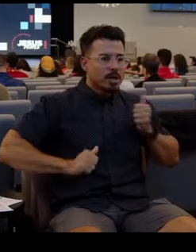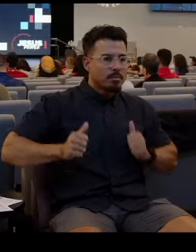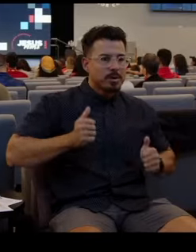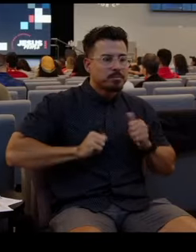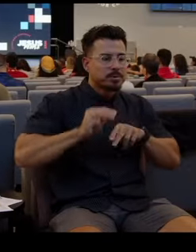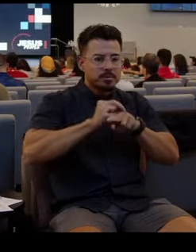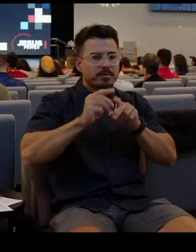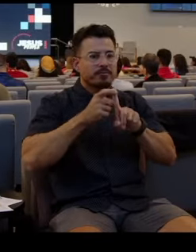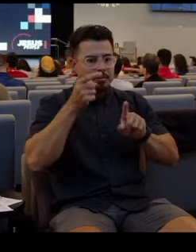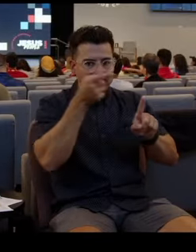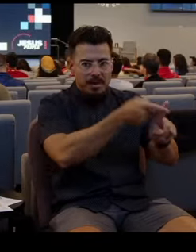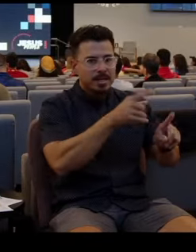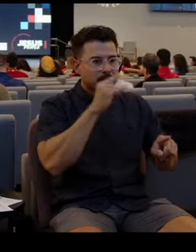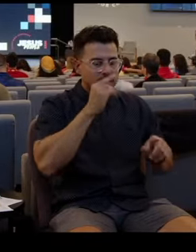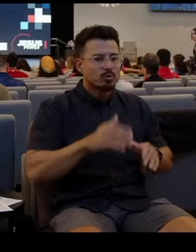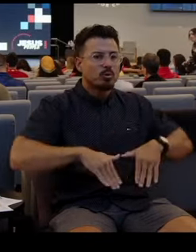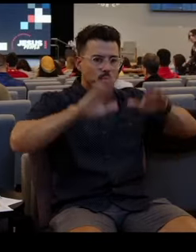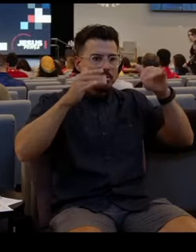produced there, and their little dramas.